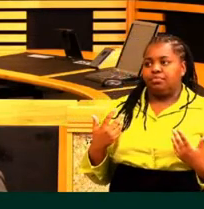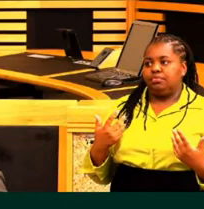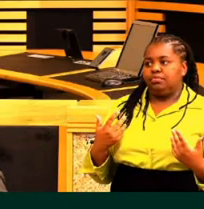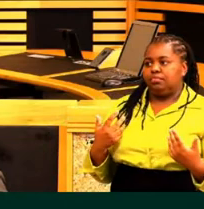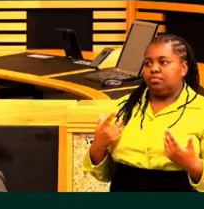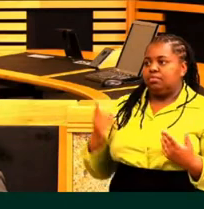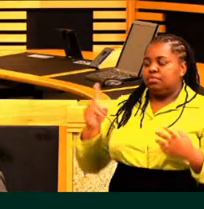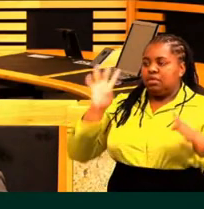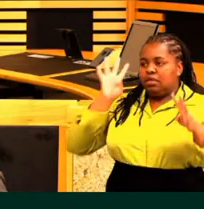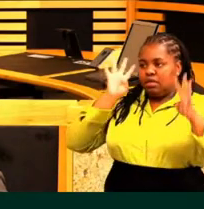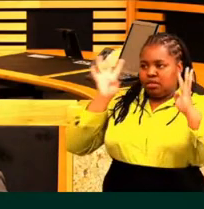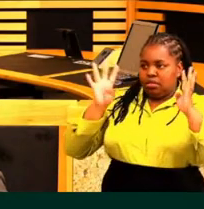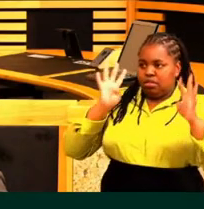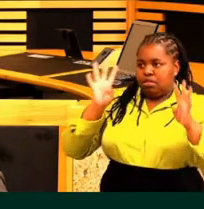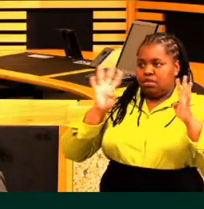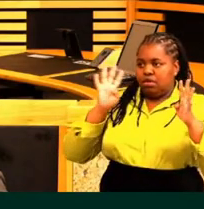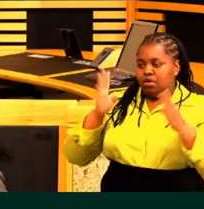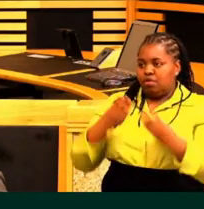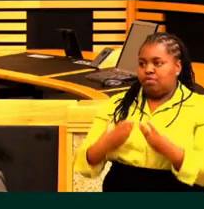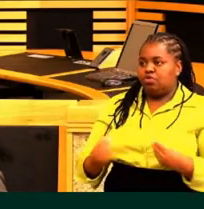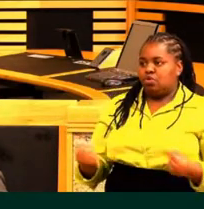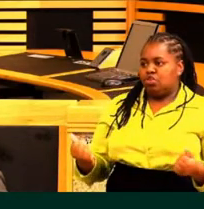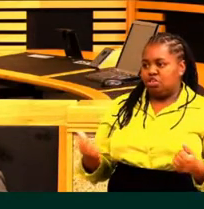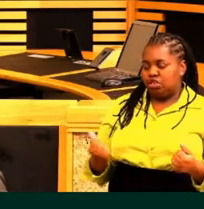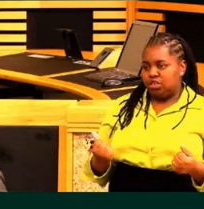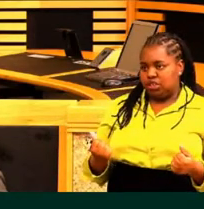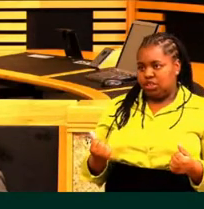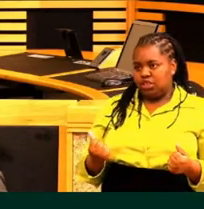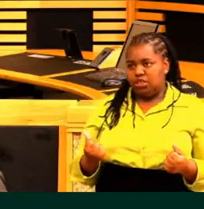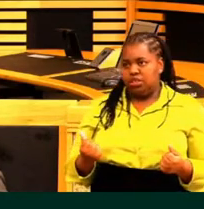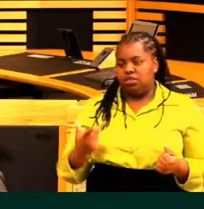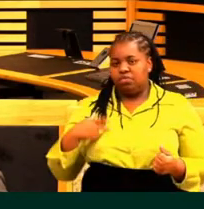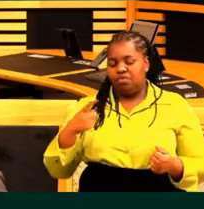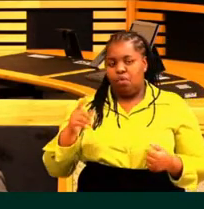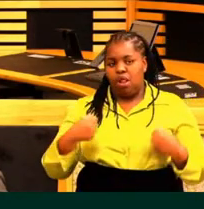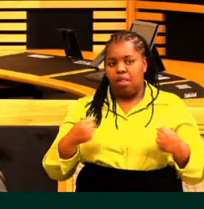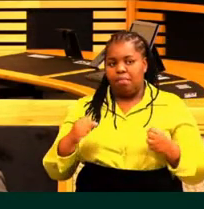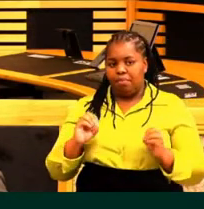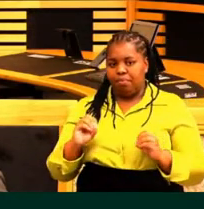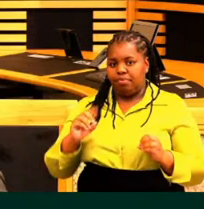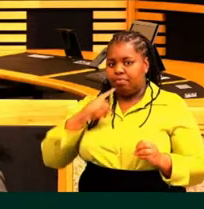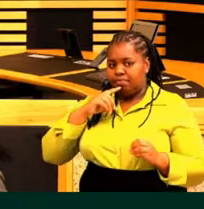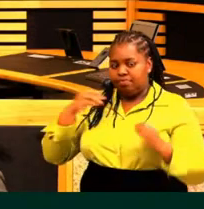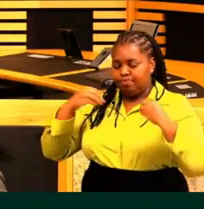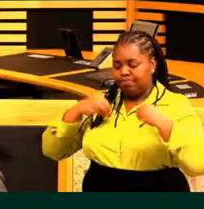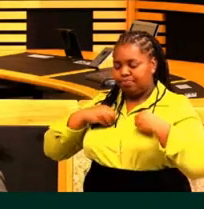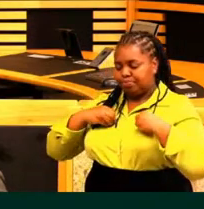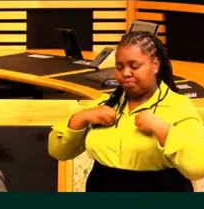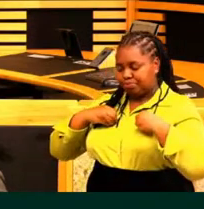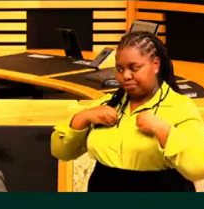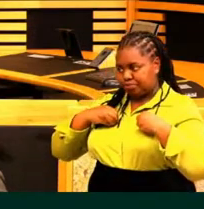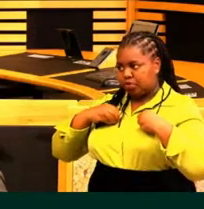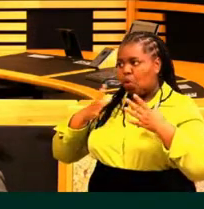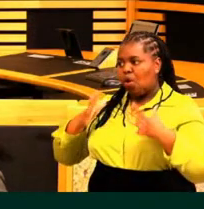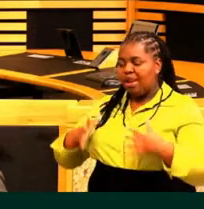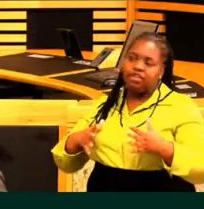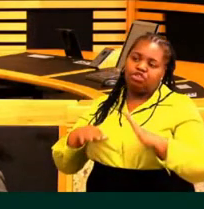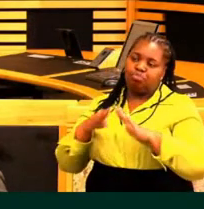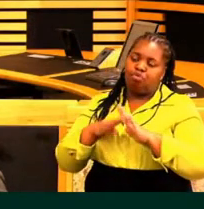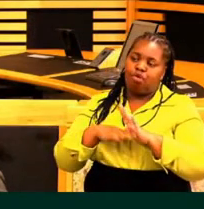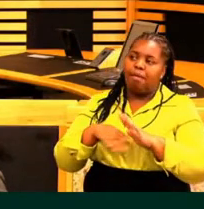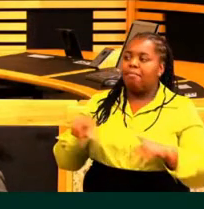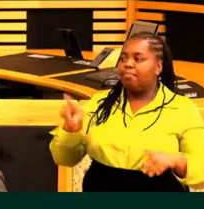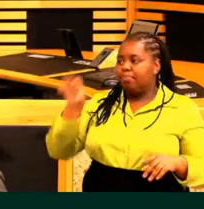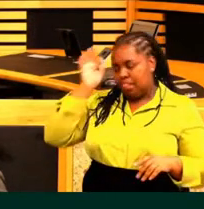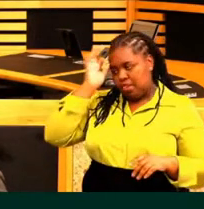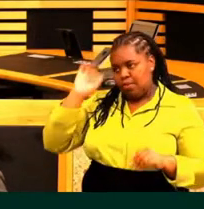um the Innovations innovative solutions to unemployment is entrepreneurship programs the government